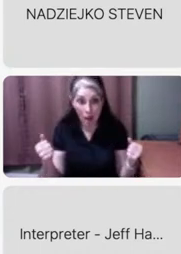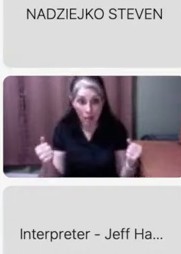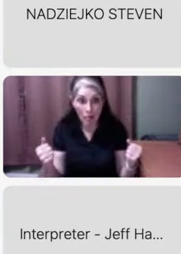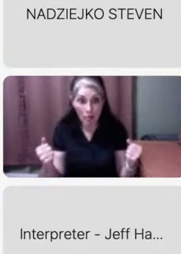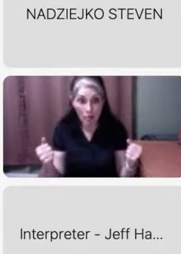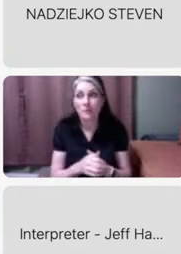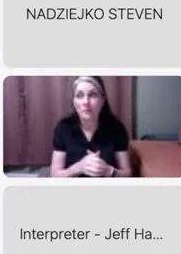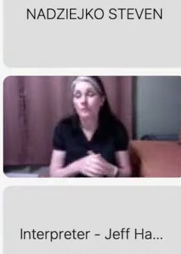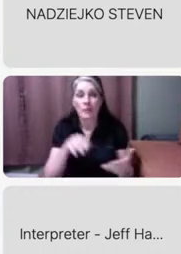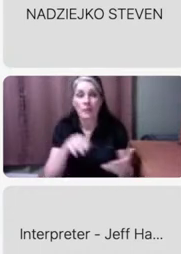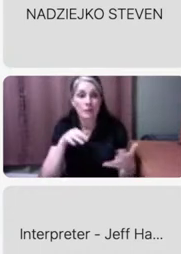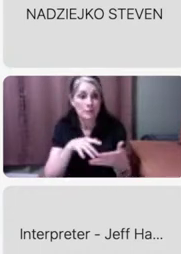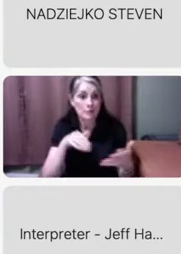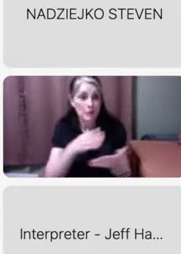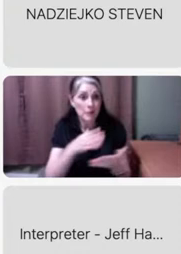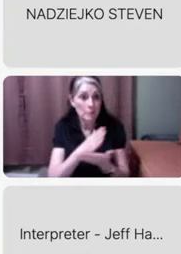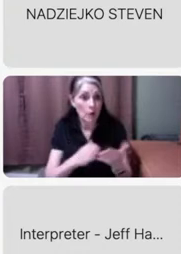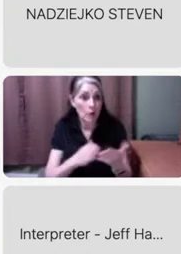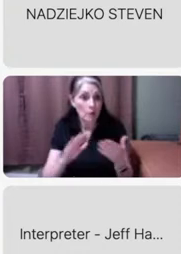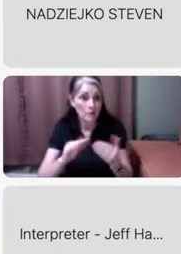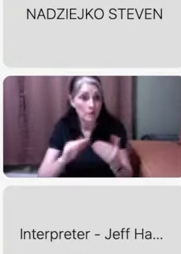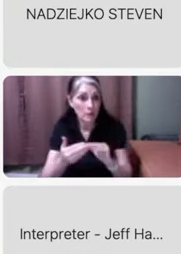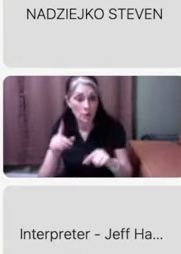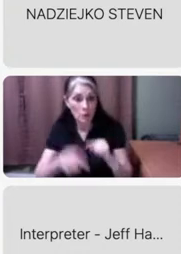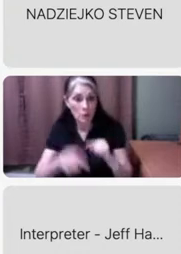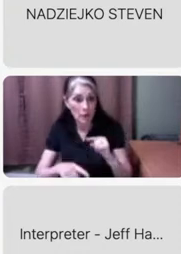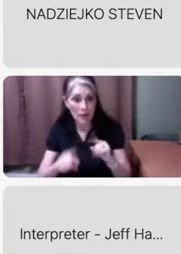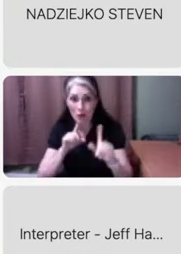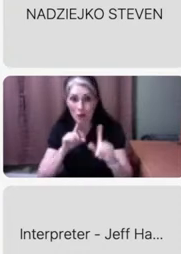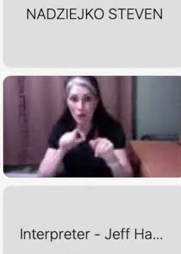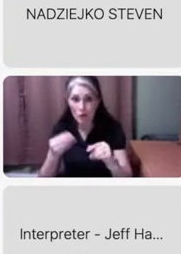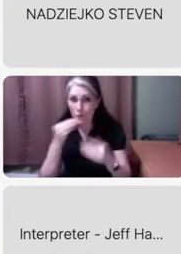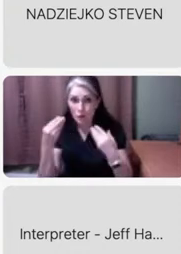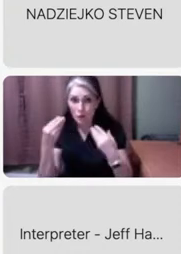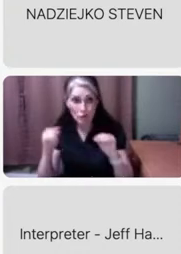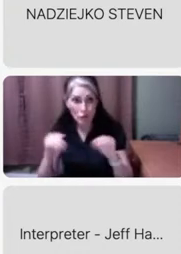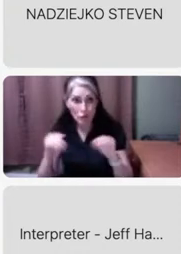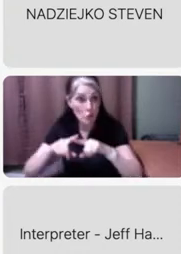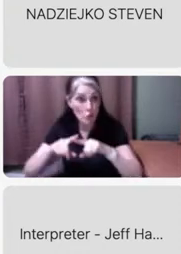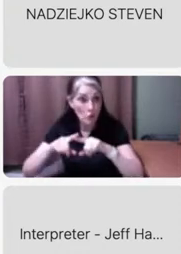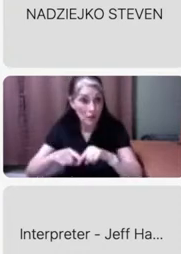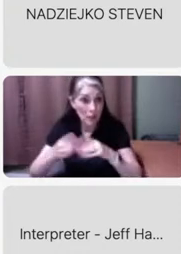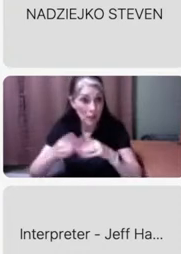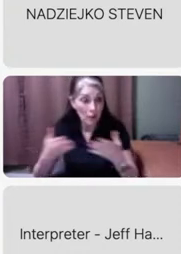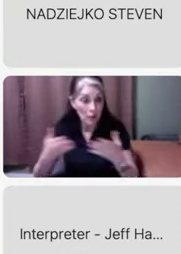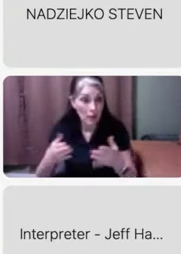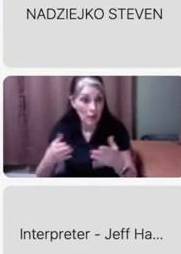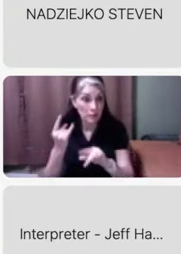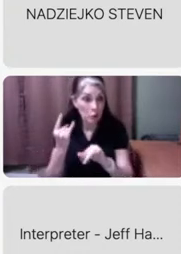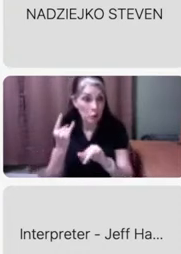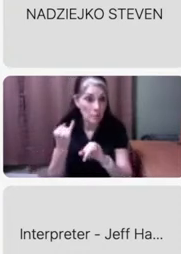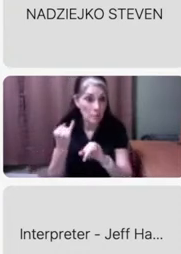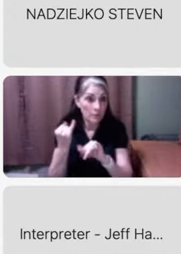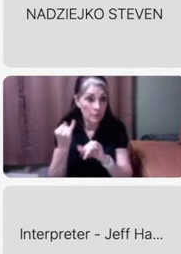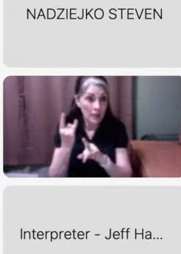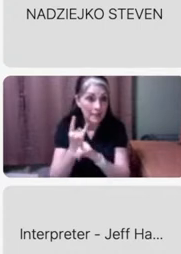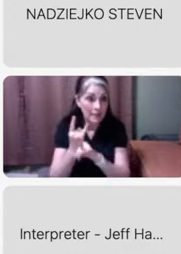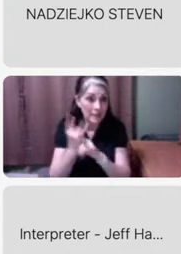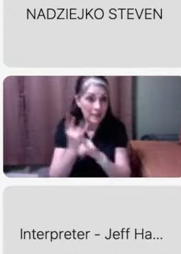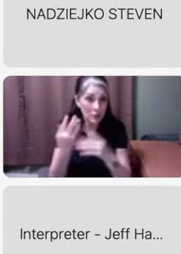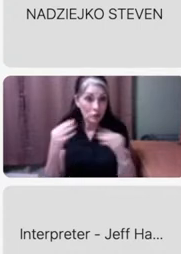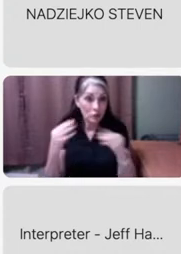community where you can't even get to a grocery store and you're relying on things from a liquor store or a market that doesn't have fresh fruits and vegetables